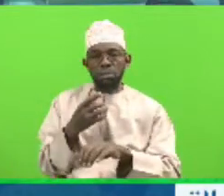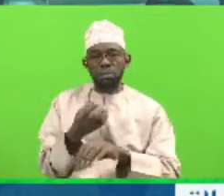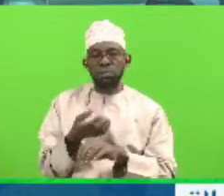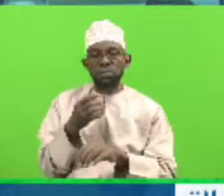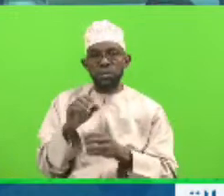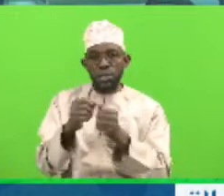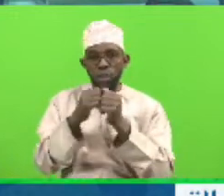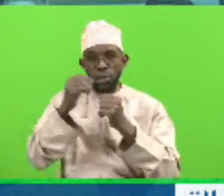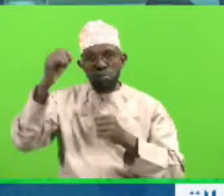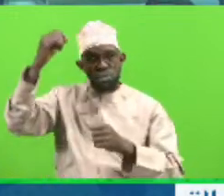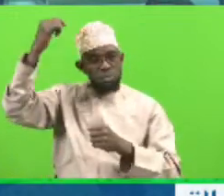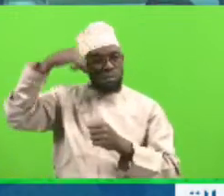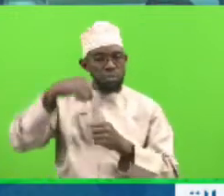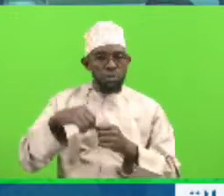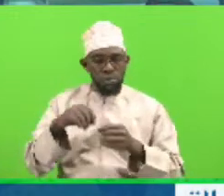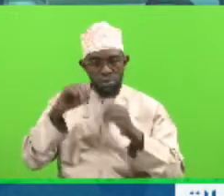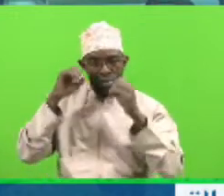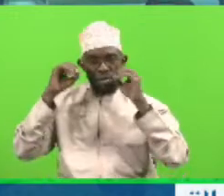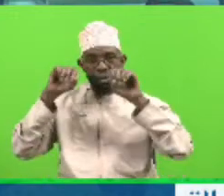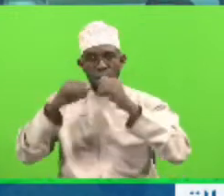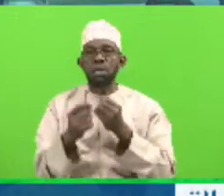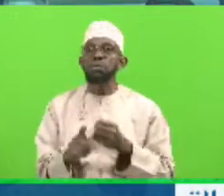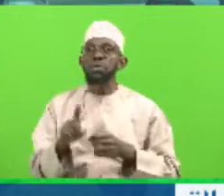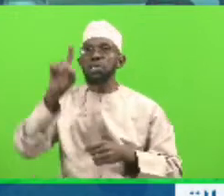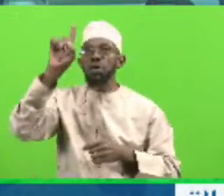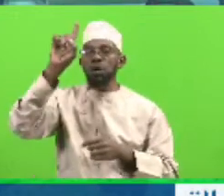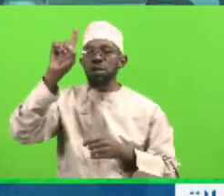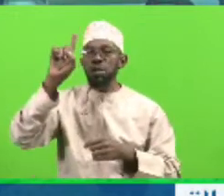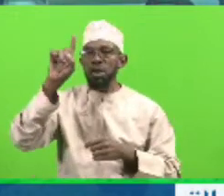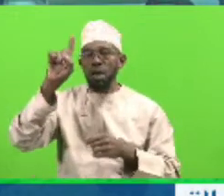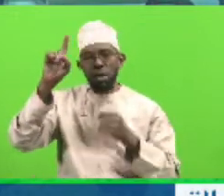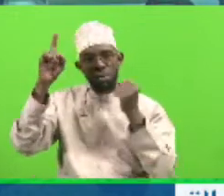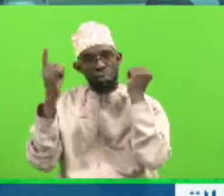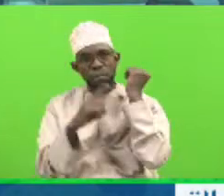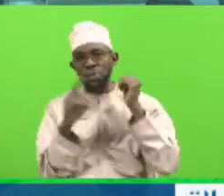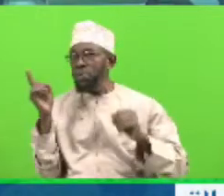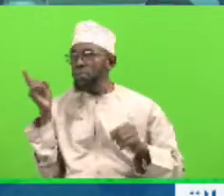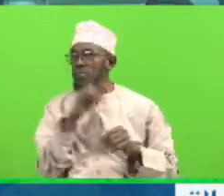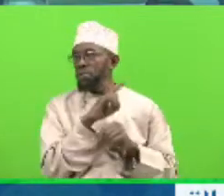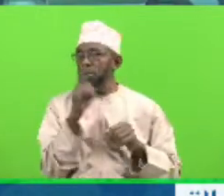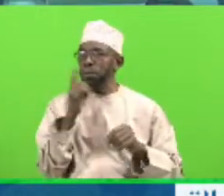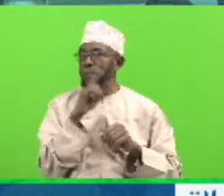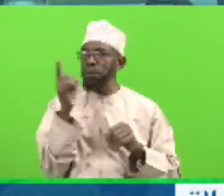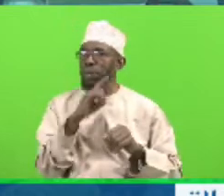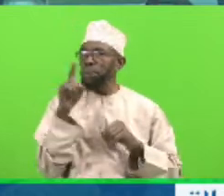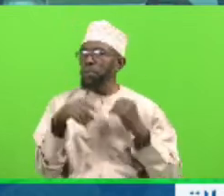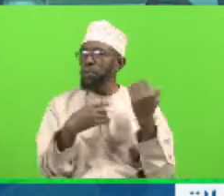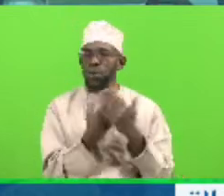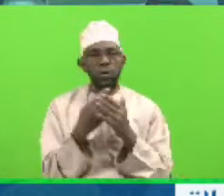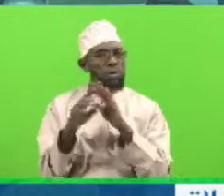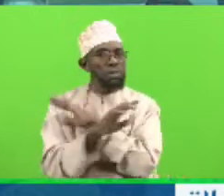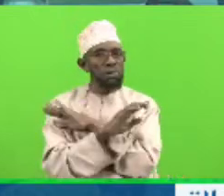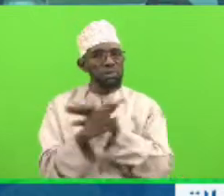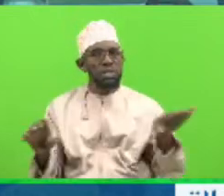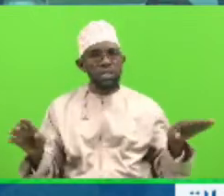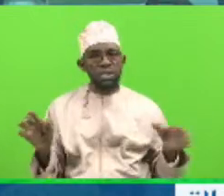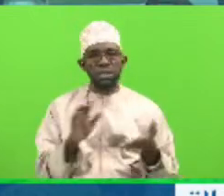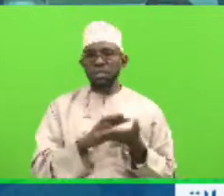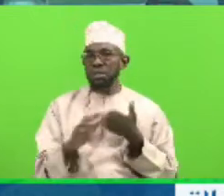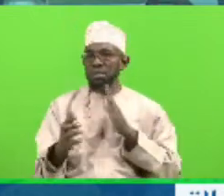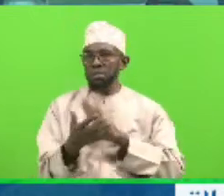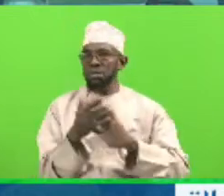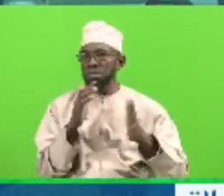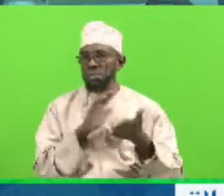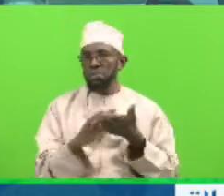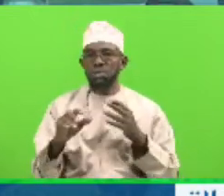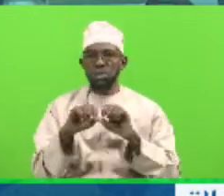and they were destroyed wherever they were, because Allah subhanahu wa ta'ala wanted to wipe this qawm and this behavior off the earth.